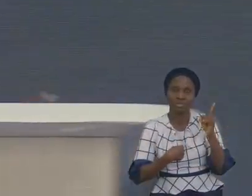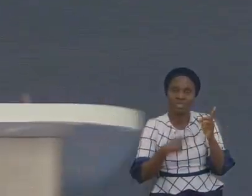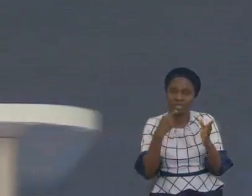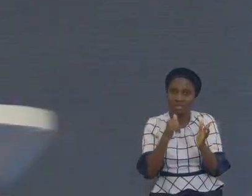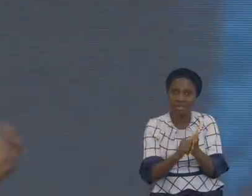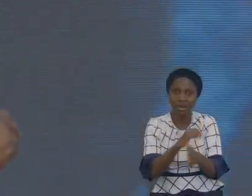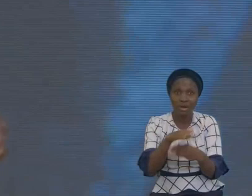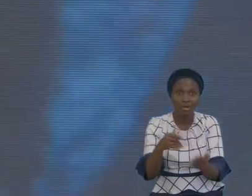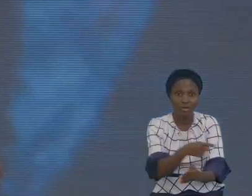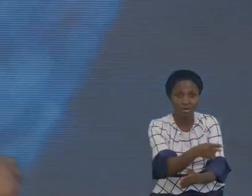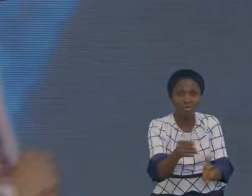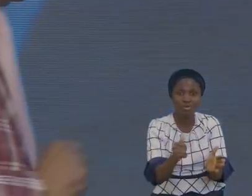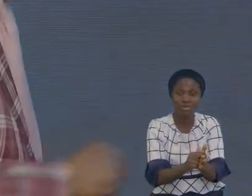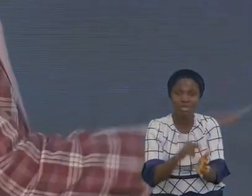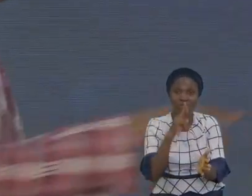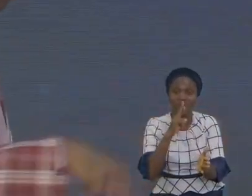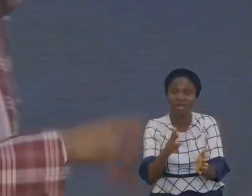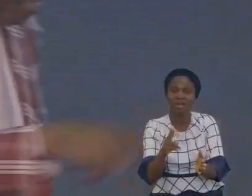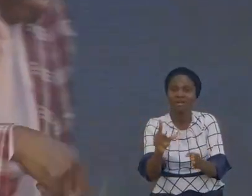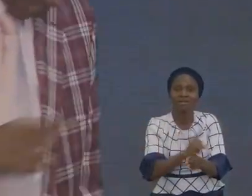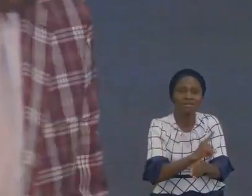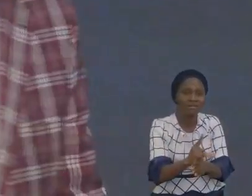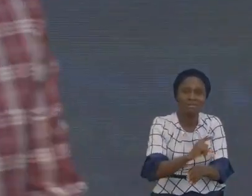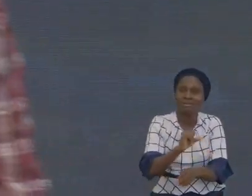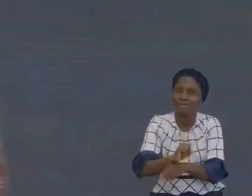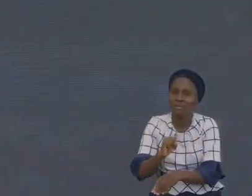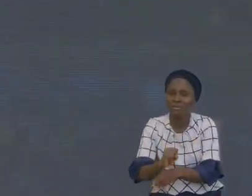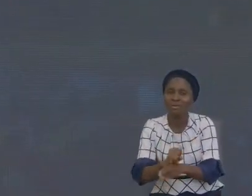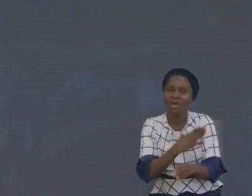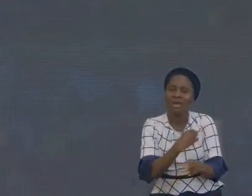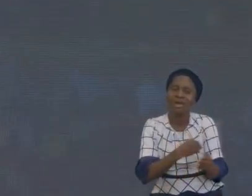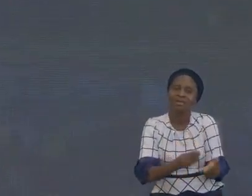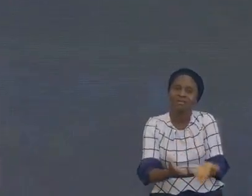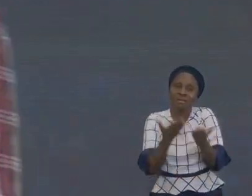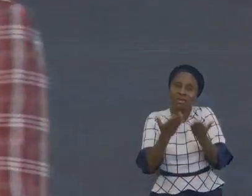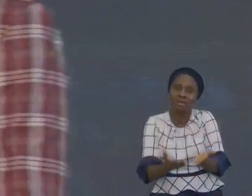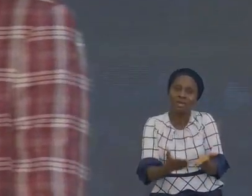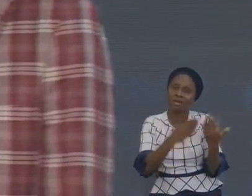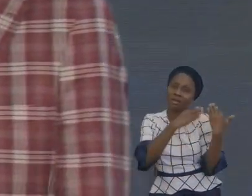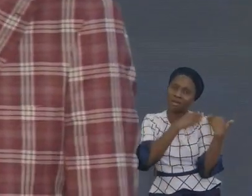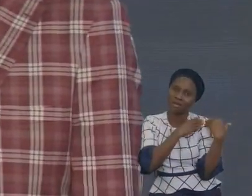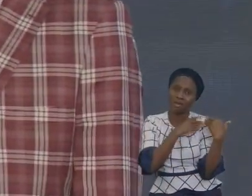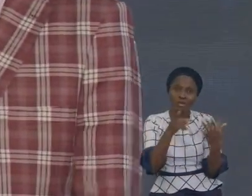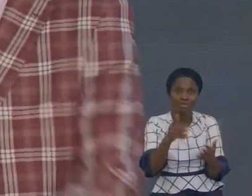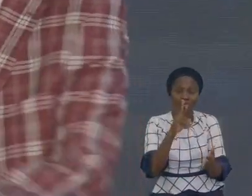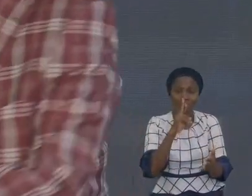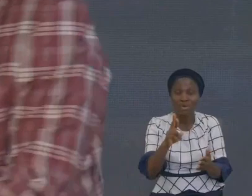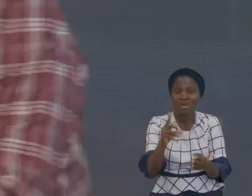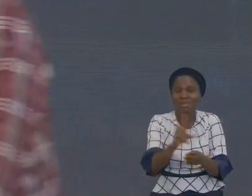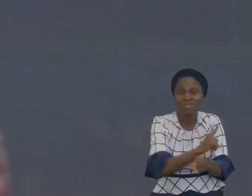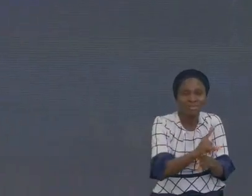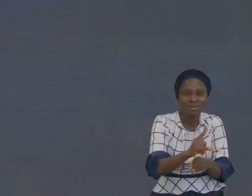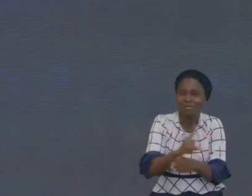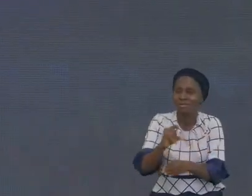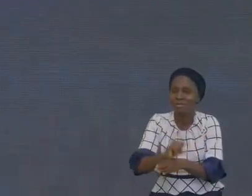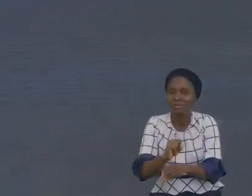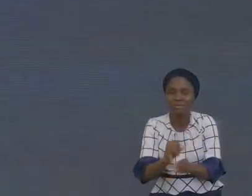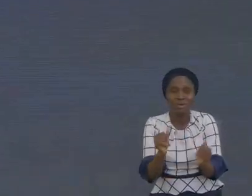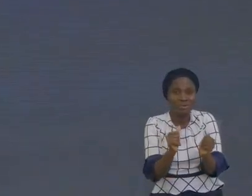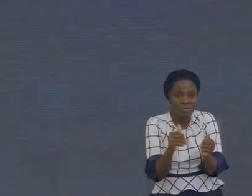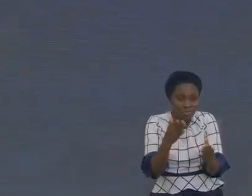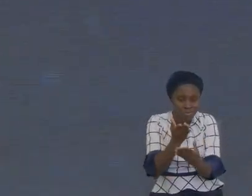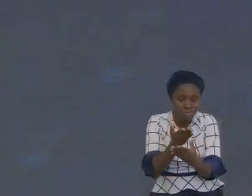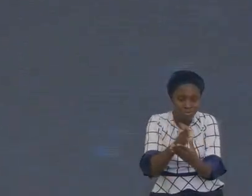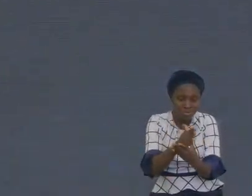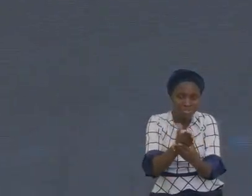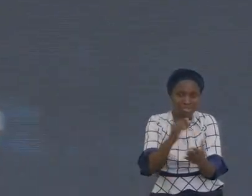You have been laboring, within that merry-go-round, and you have not achieved anything. You are laboring